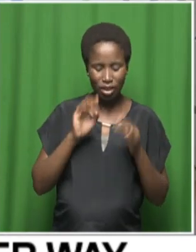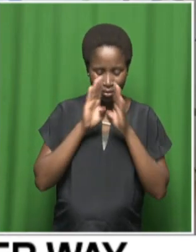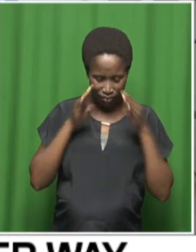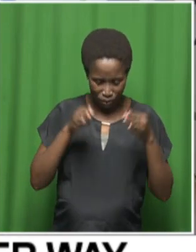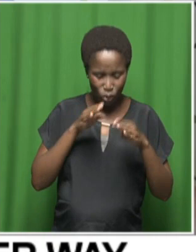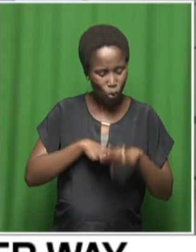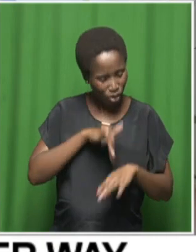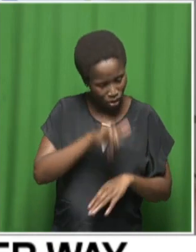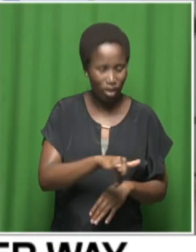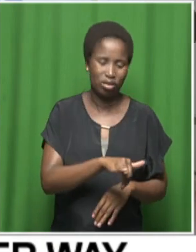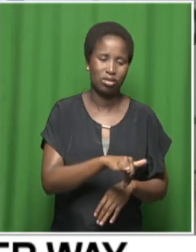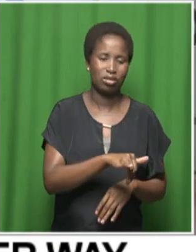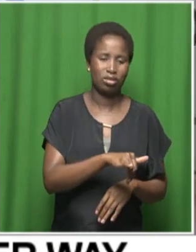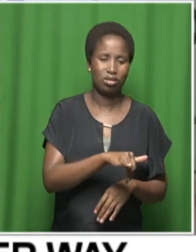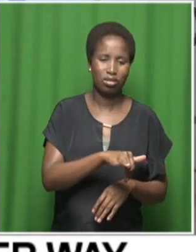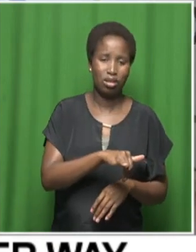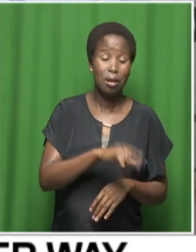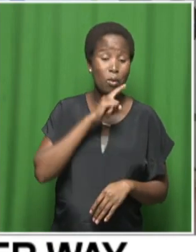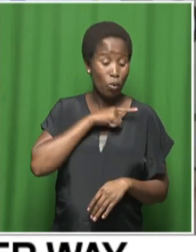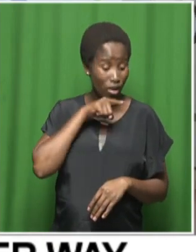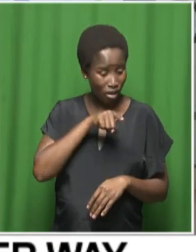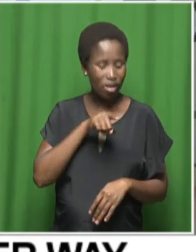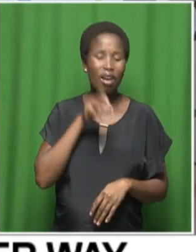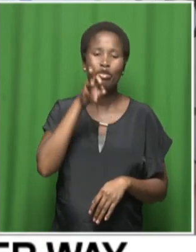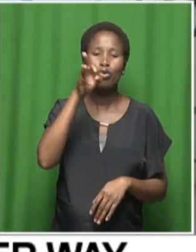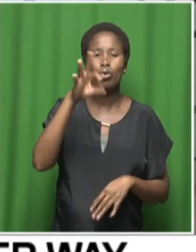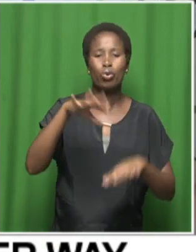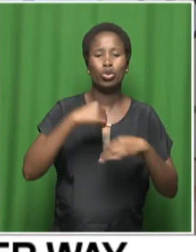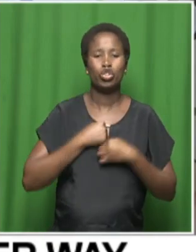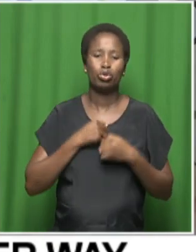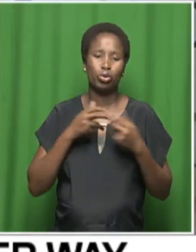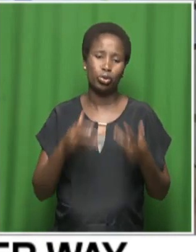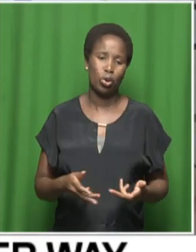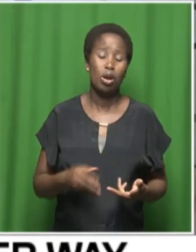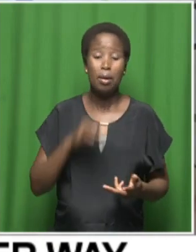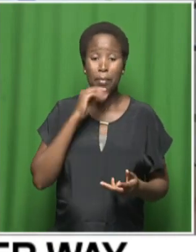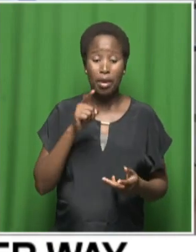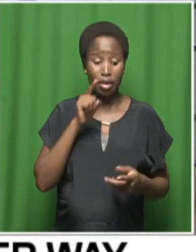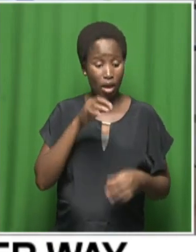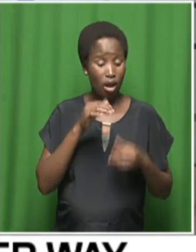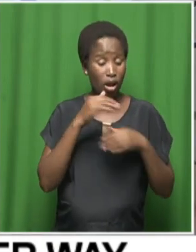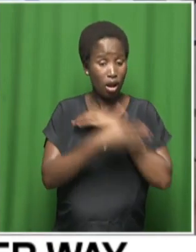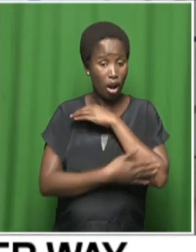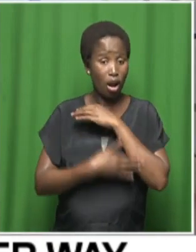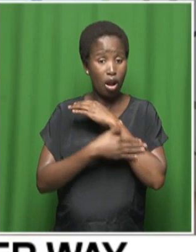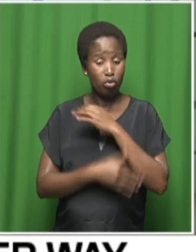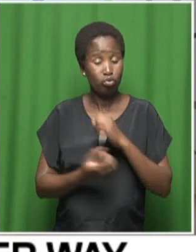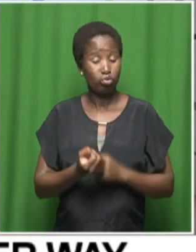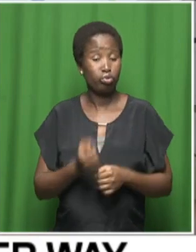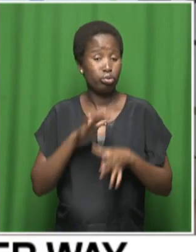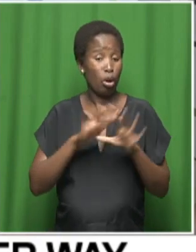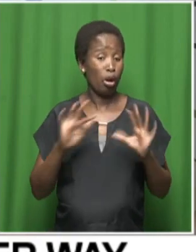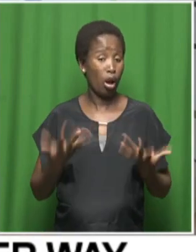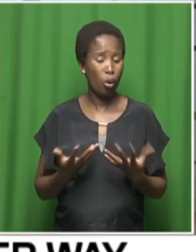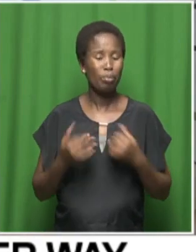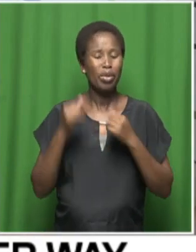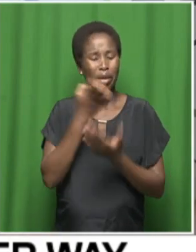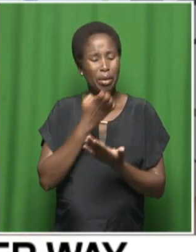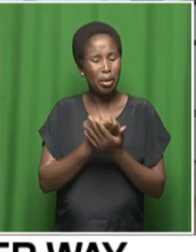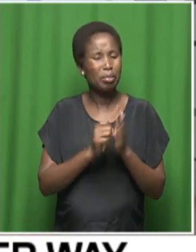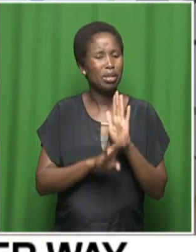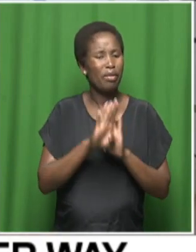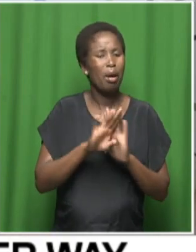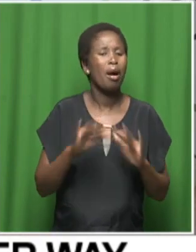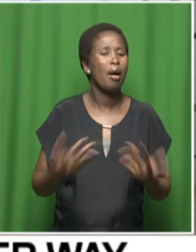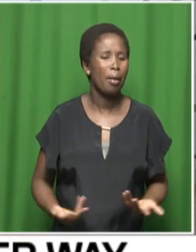this is our future. What we need to be prioritizing as a country is actually how do we develop our economy, and part of that is